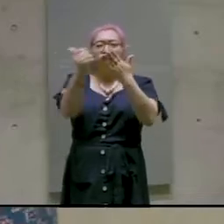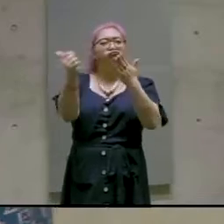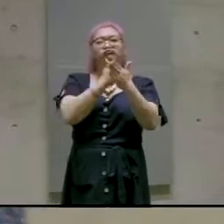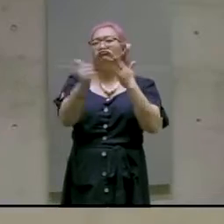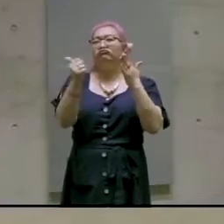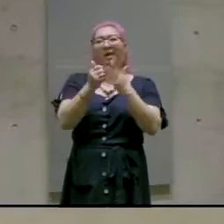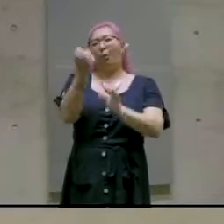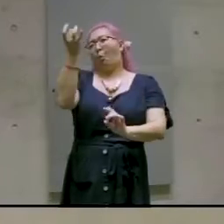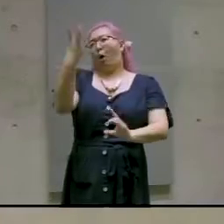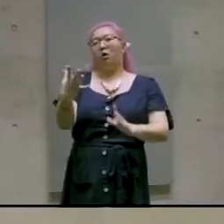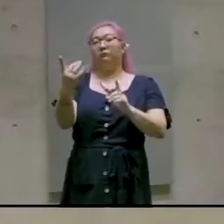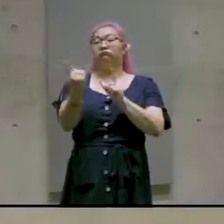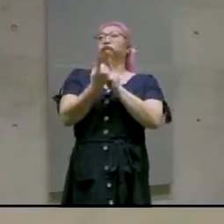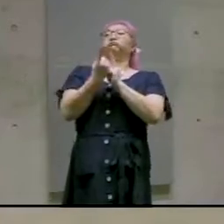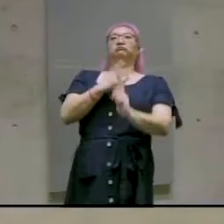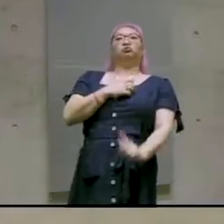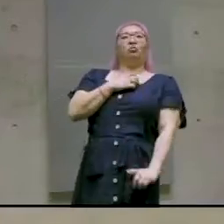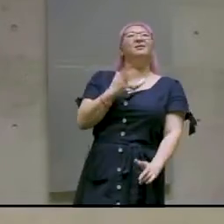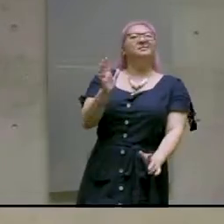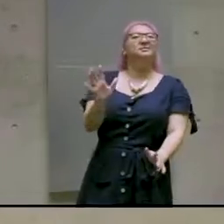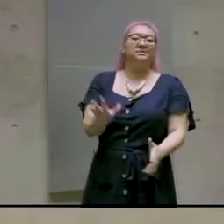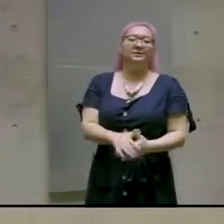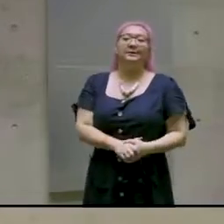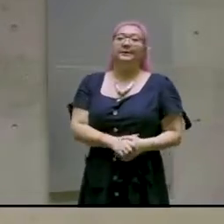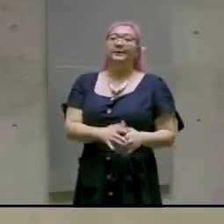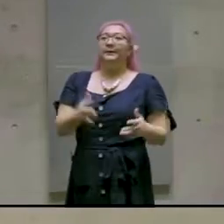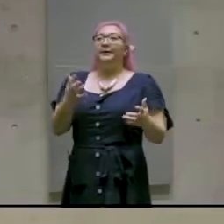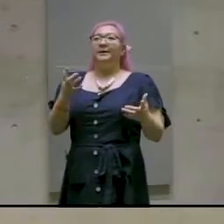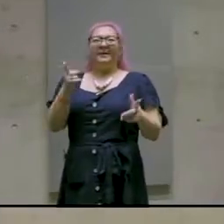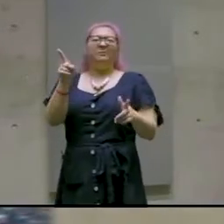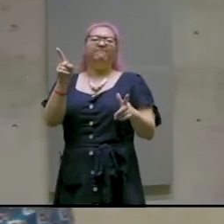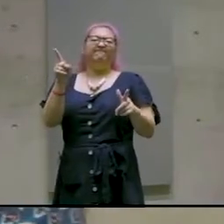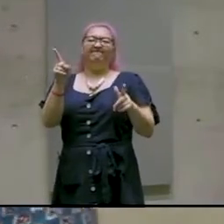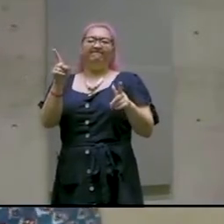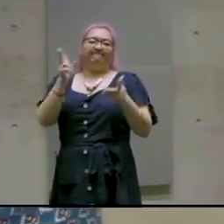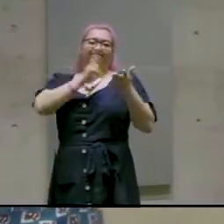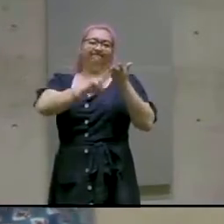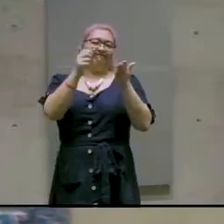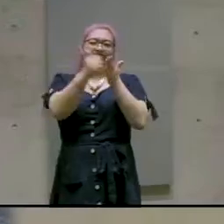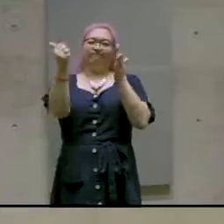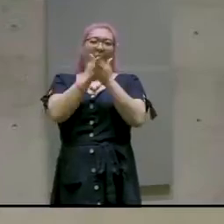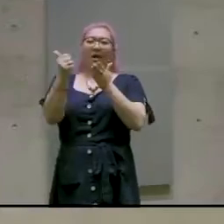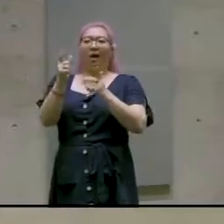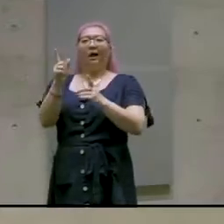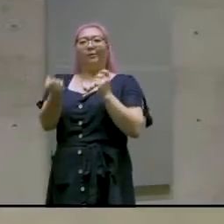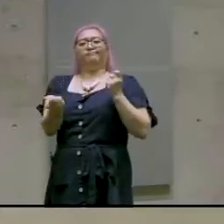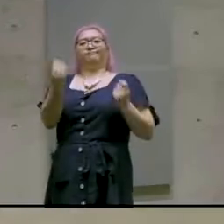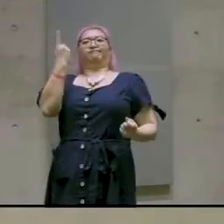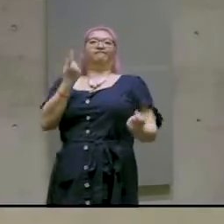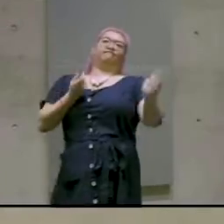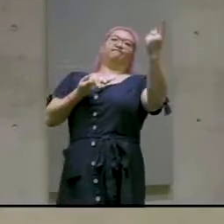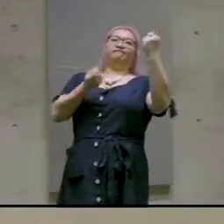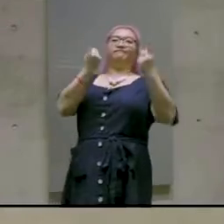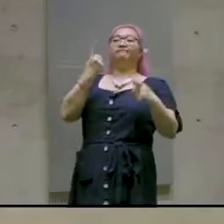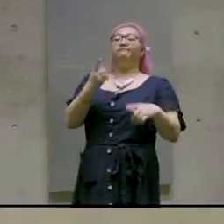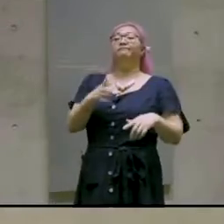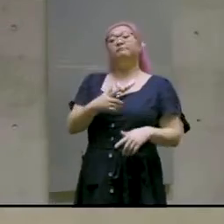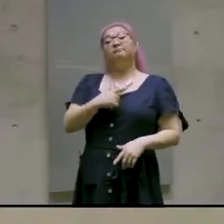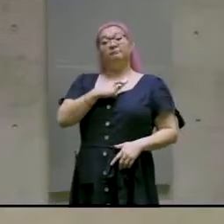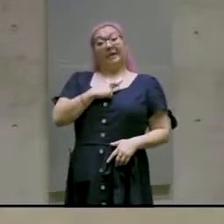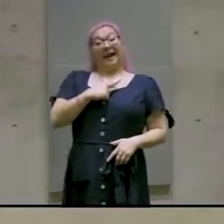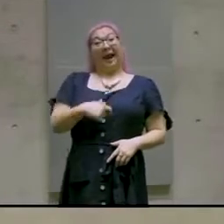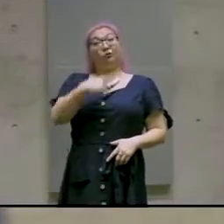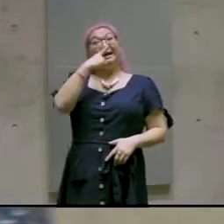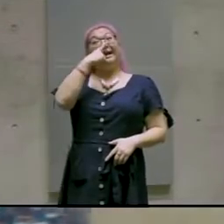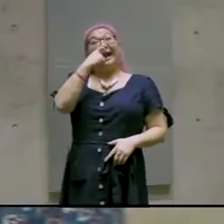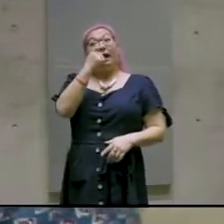encounters. They're kind of the exception, not the norm. It is possible for the player to express an intention towards a particular